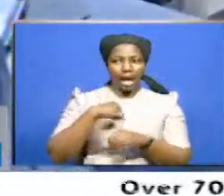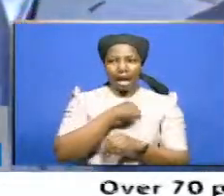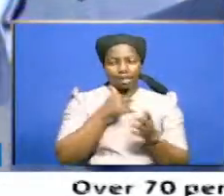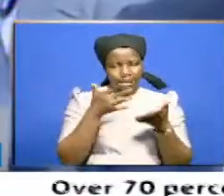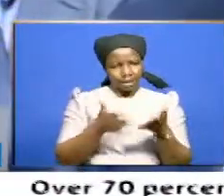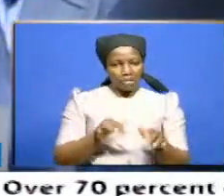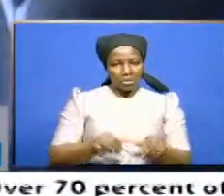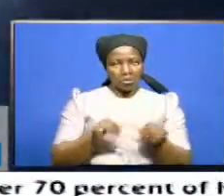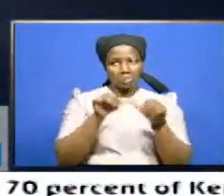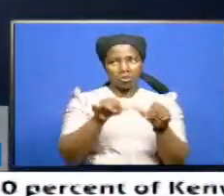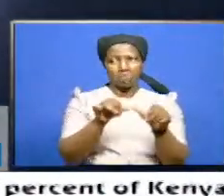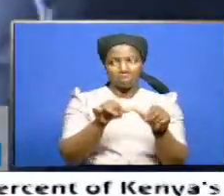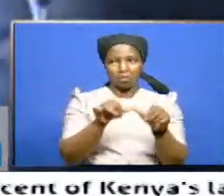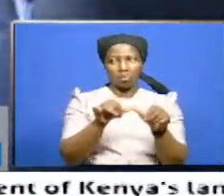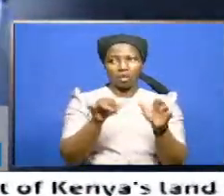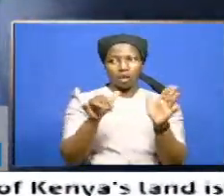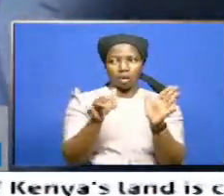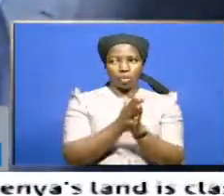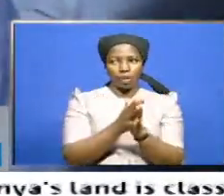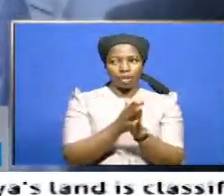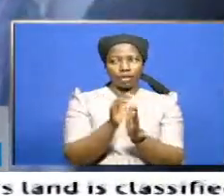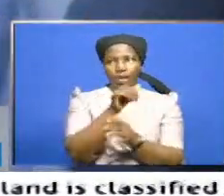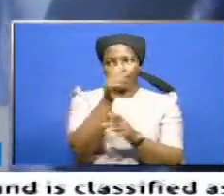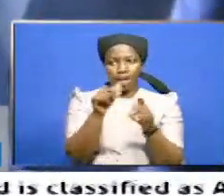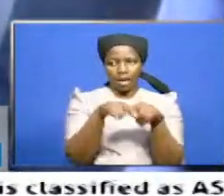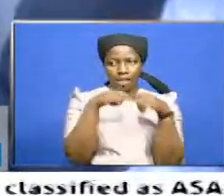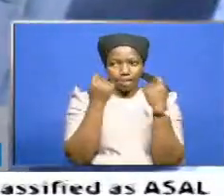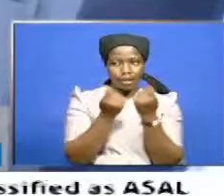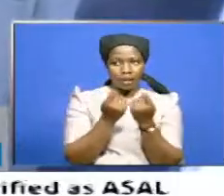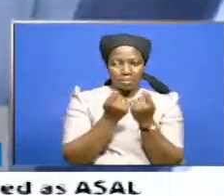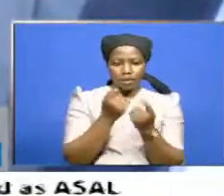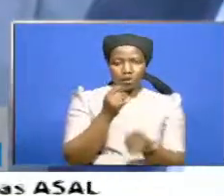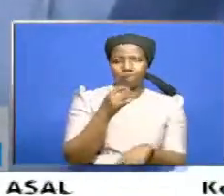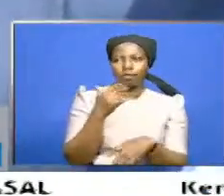proceed with the rest of the team. Mr. Masood here.